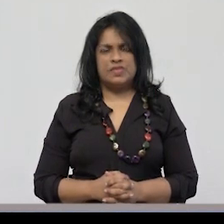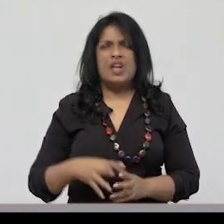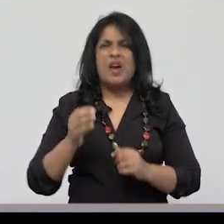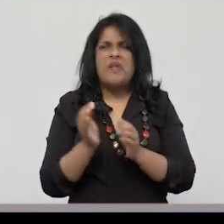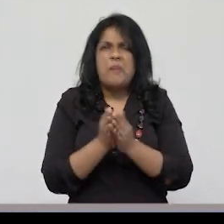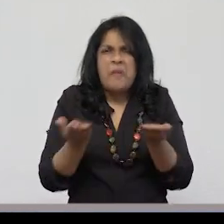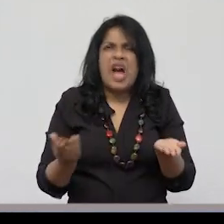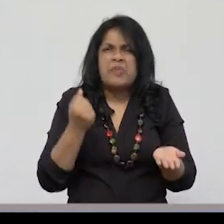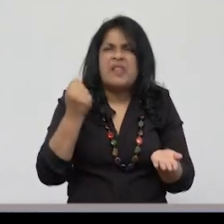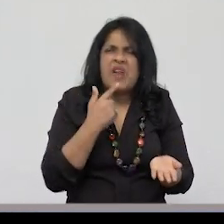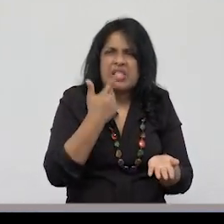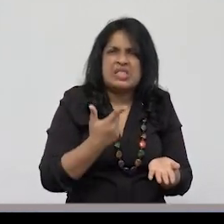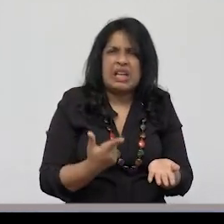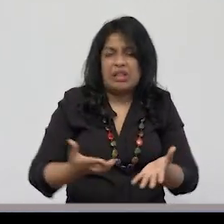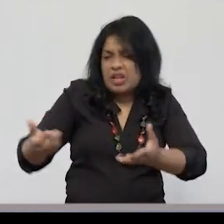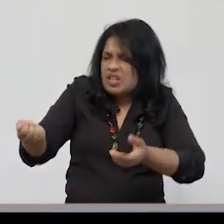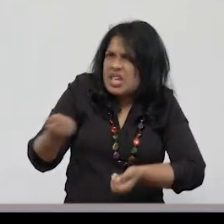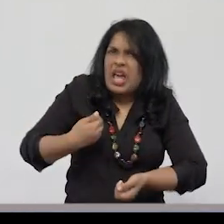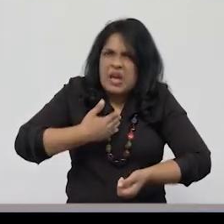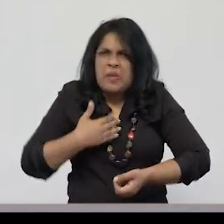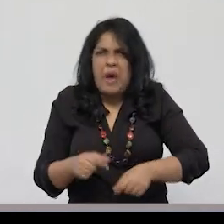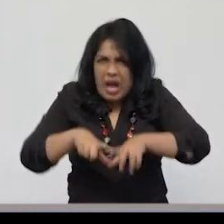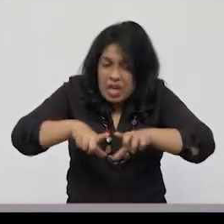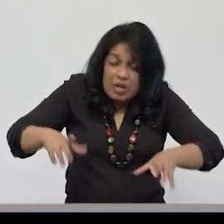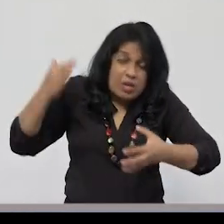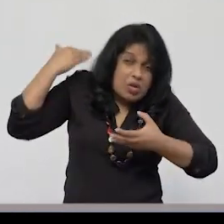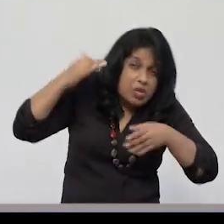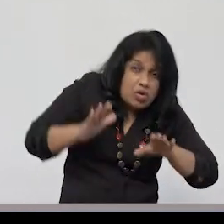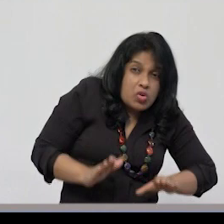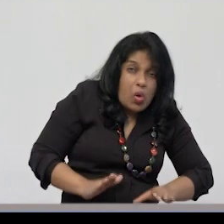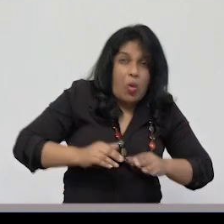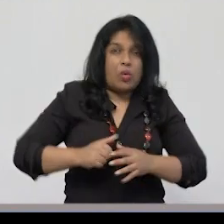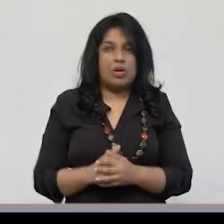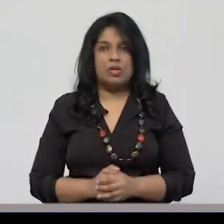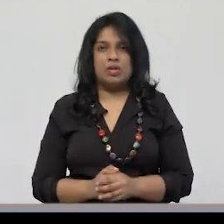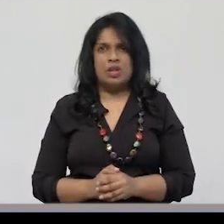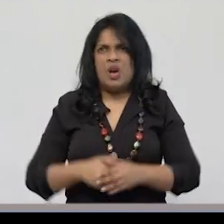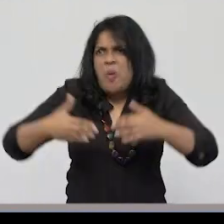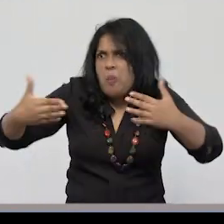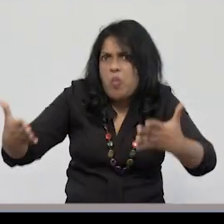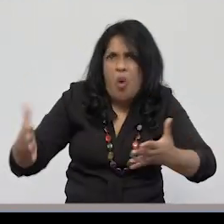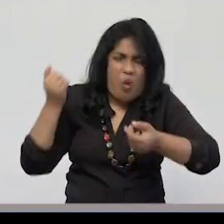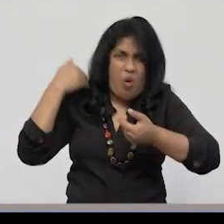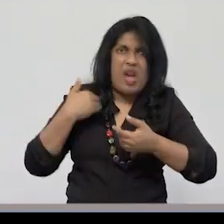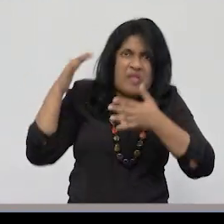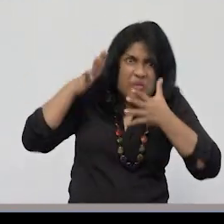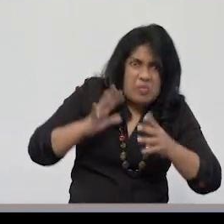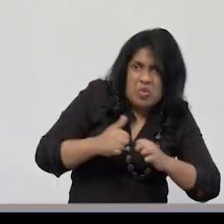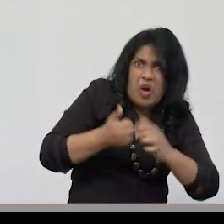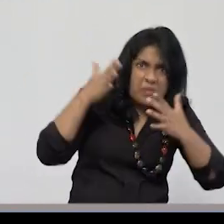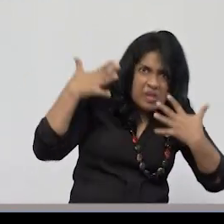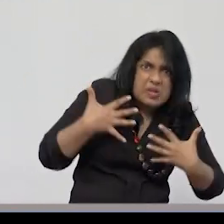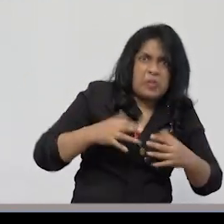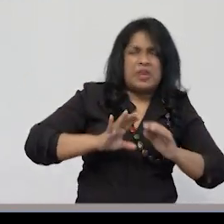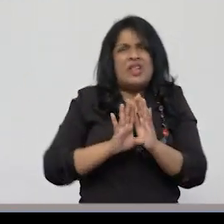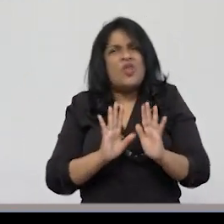put on me? He says, take my yoke upon you. And you're saying, my, that sounds like more burdens. No, I want to tell you, that's not the purpose